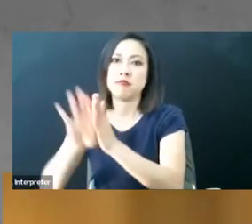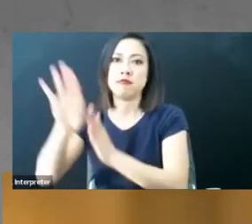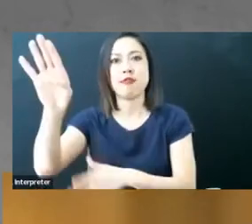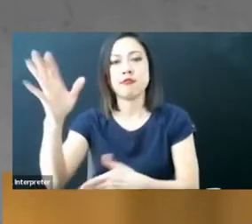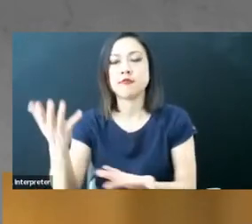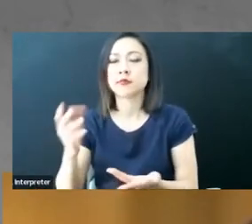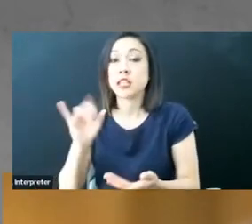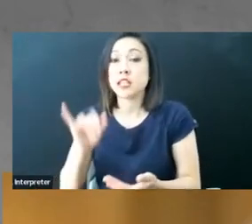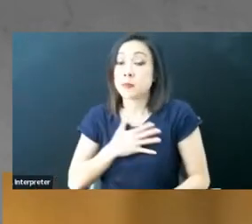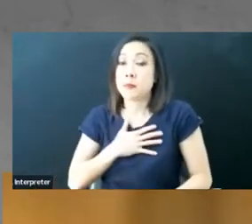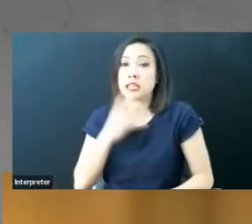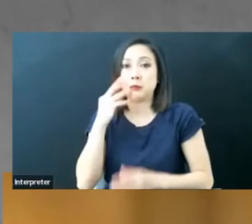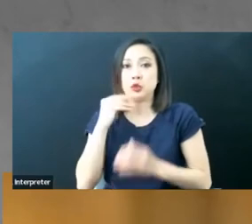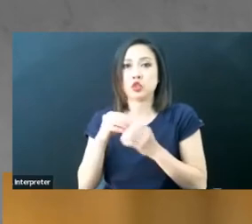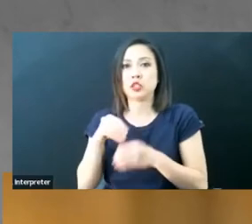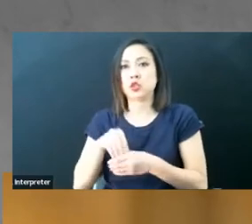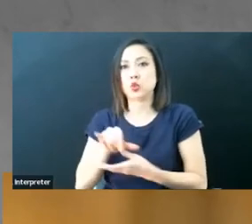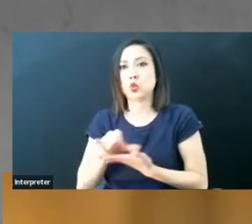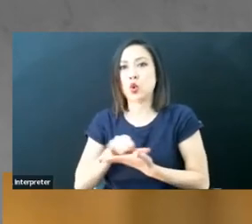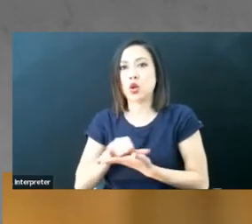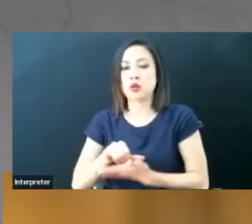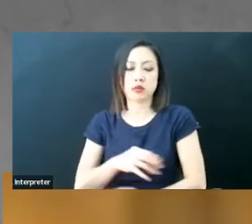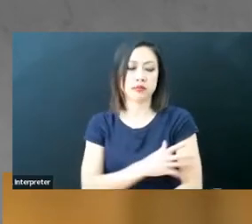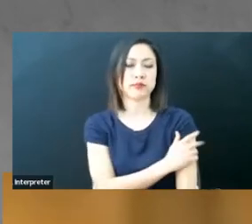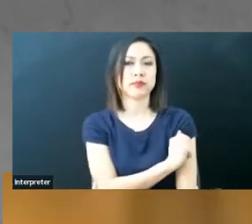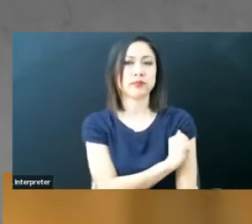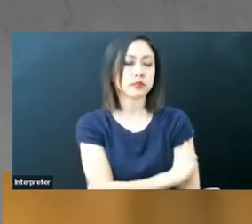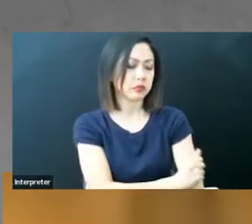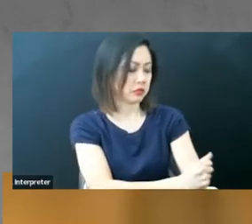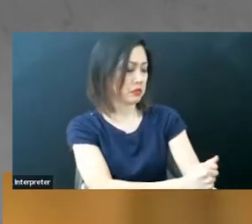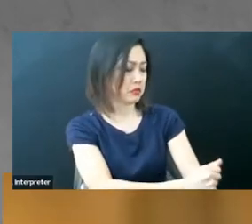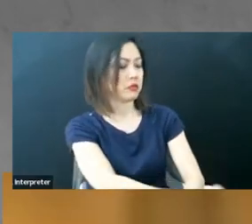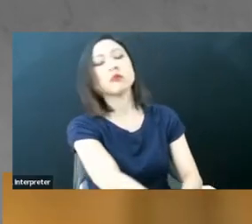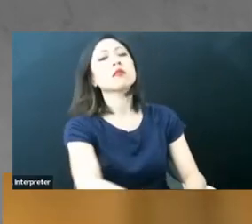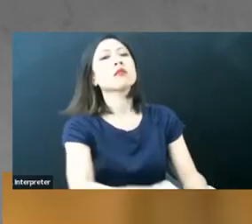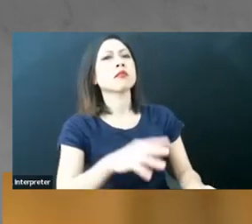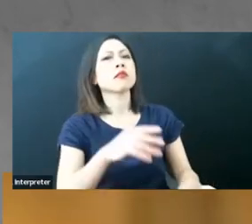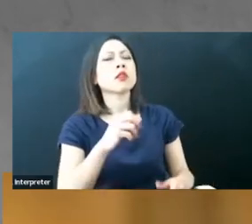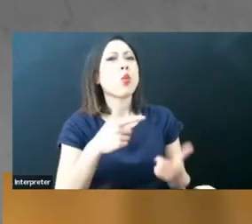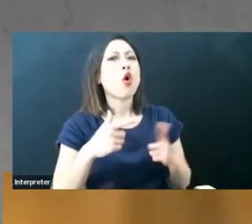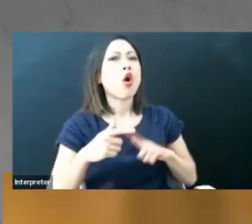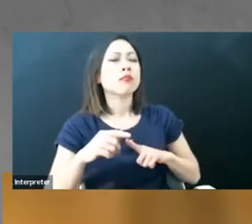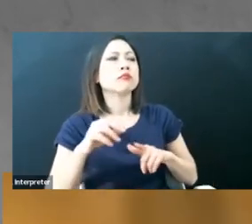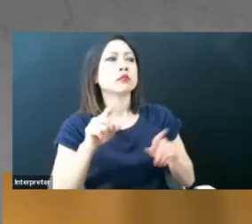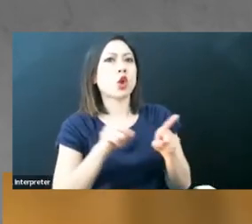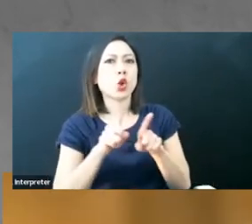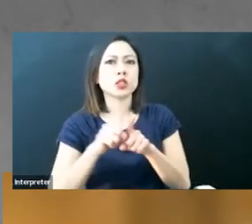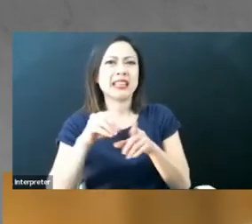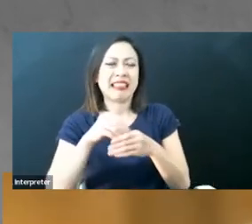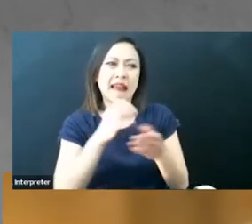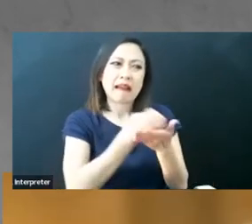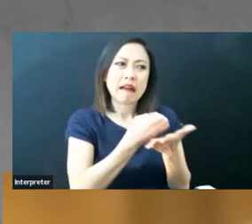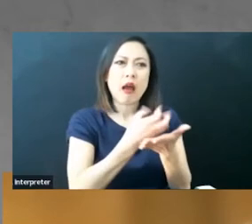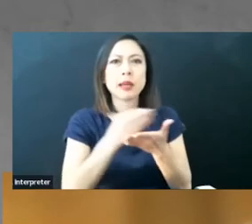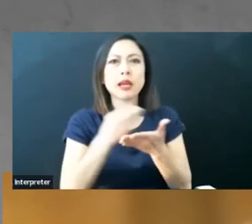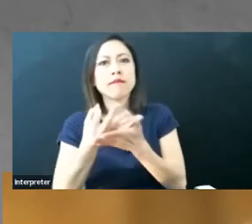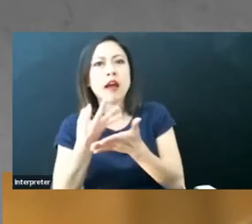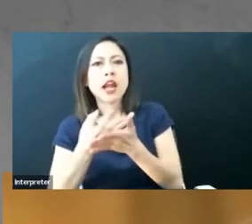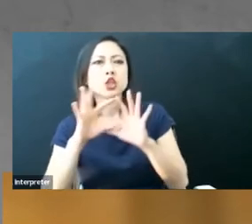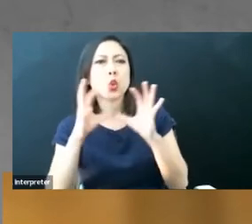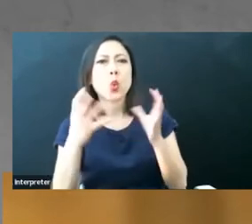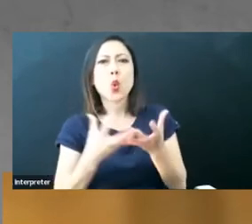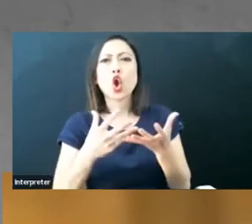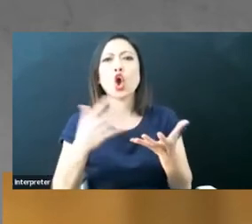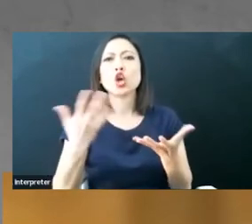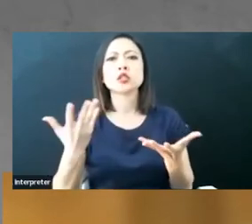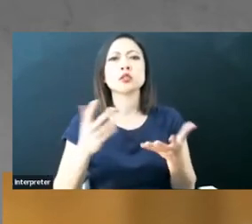York. Well, we often hear, we used to hear it in the economic and financial world, well, I just can't find women.